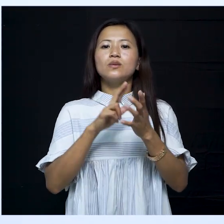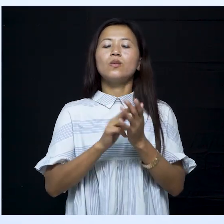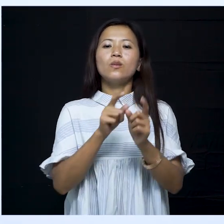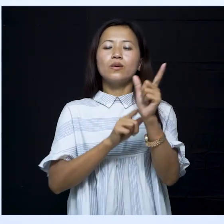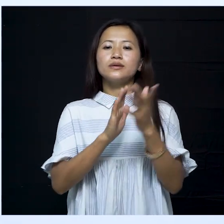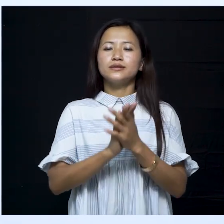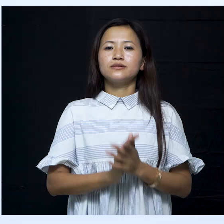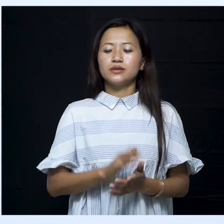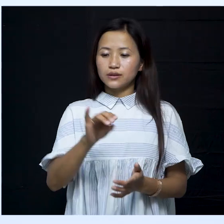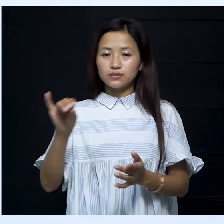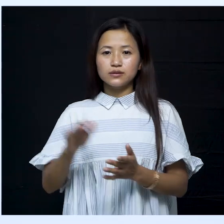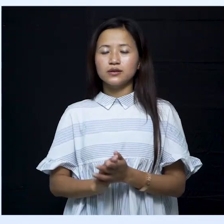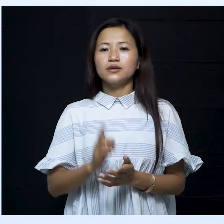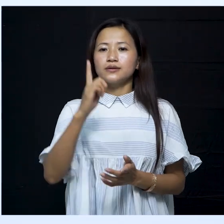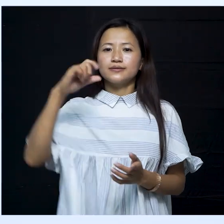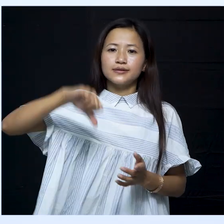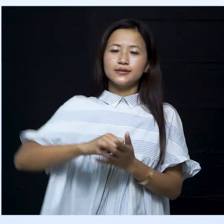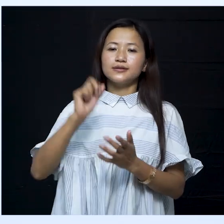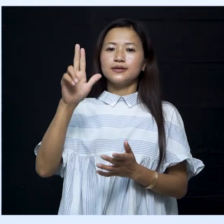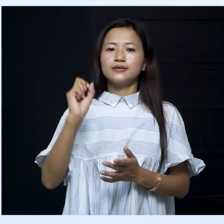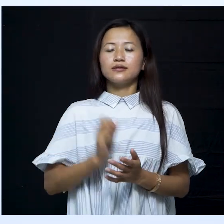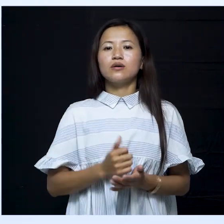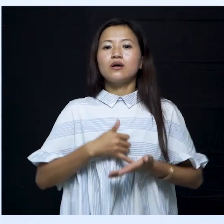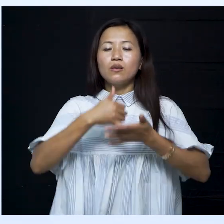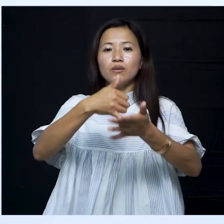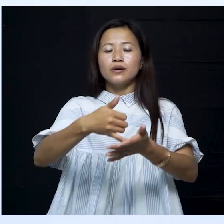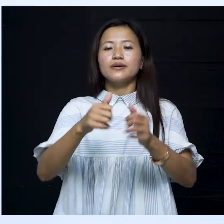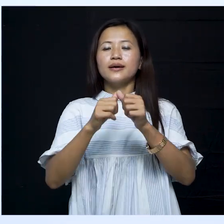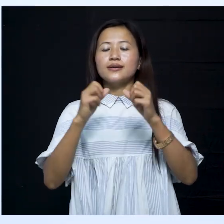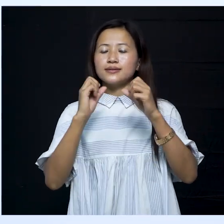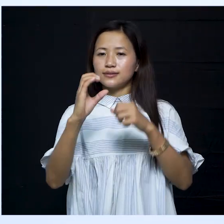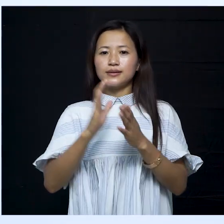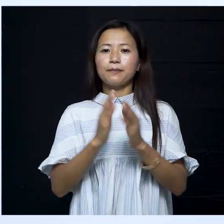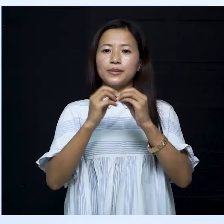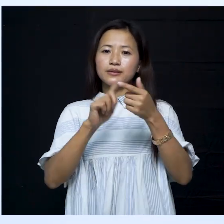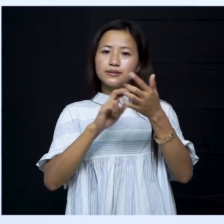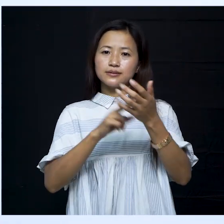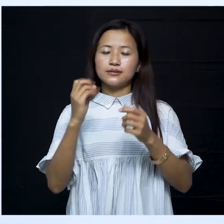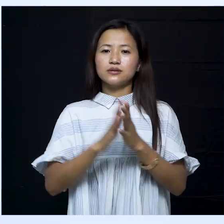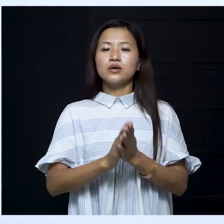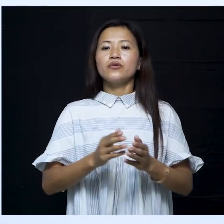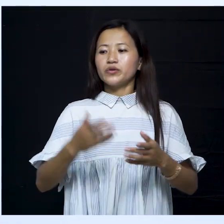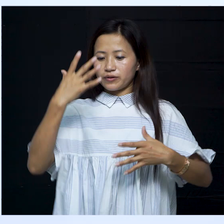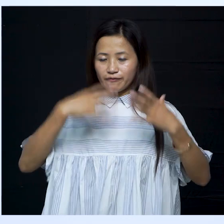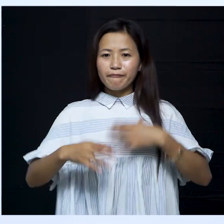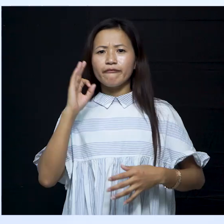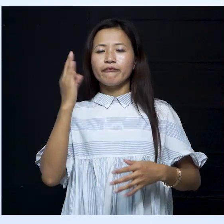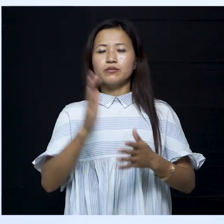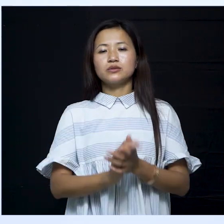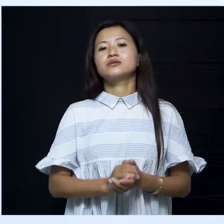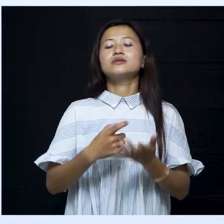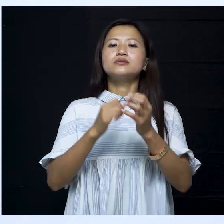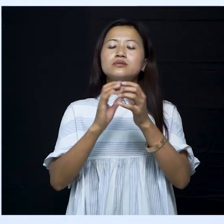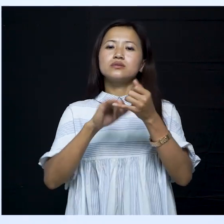of short stories. In 1980, he was awarded the A.C. Benson Medal by the Royal Society of